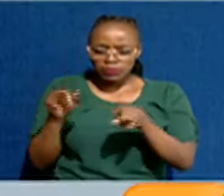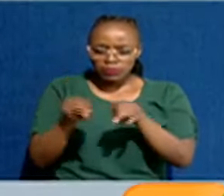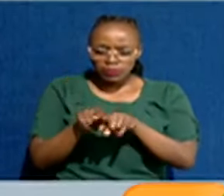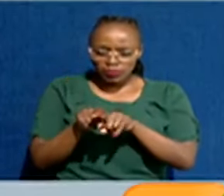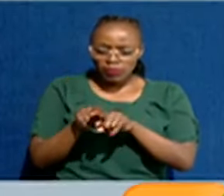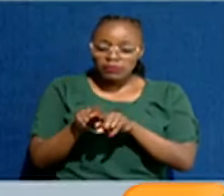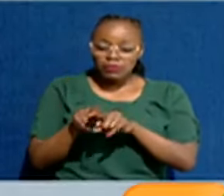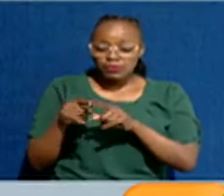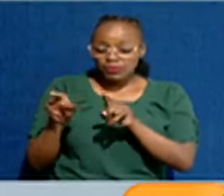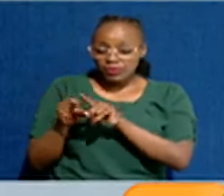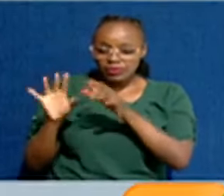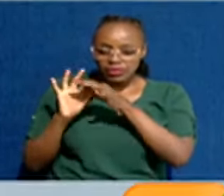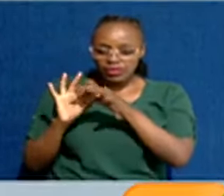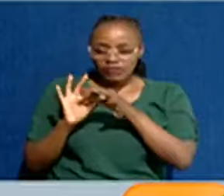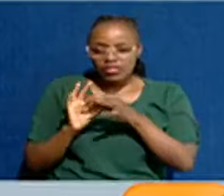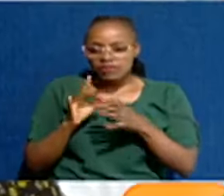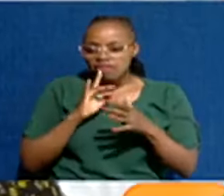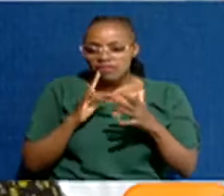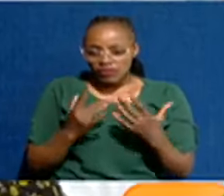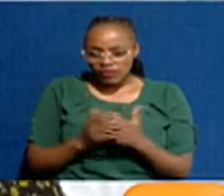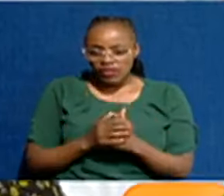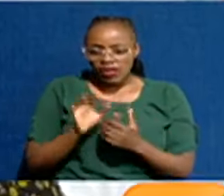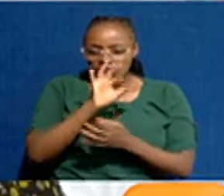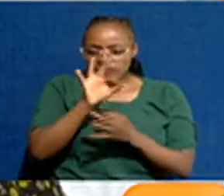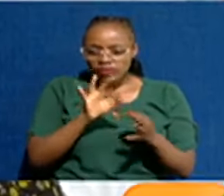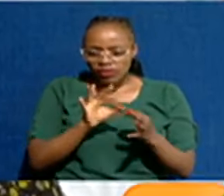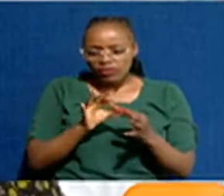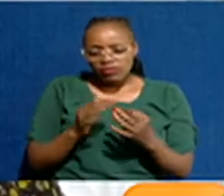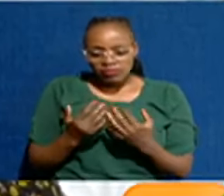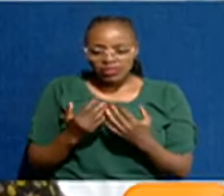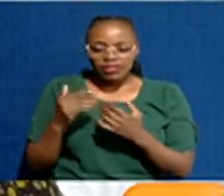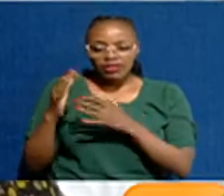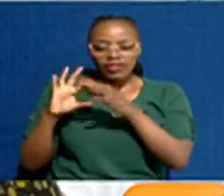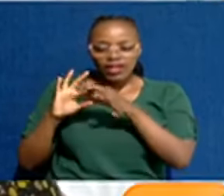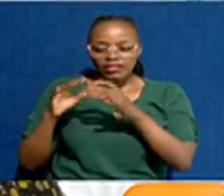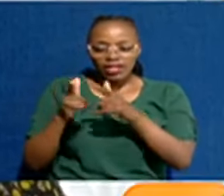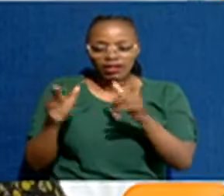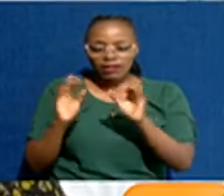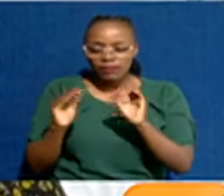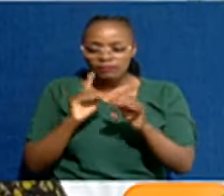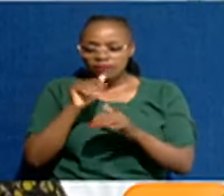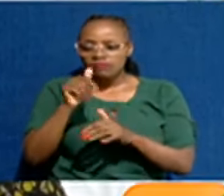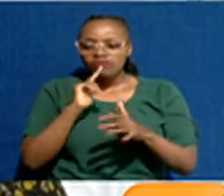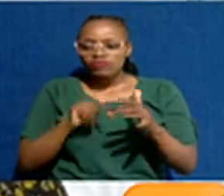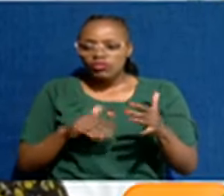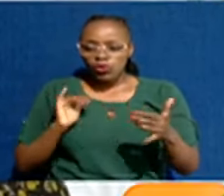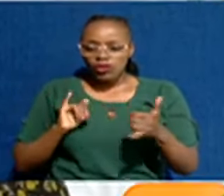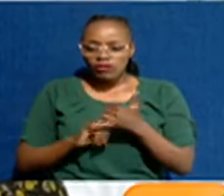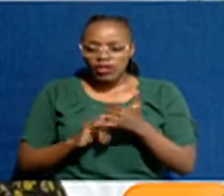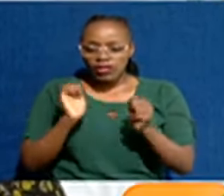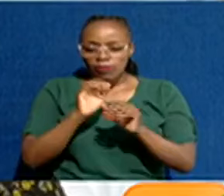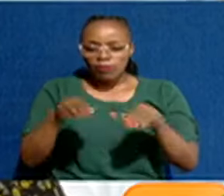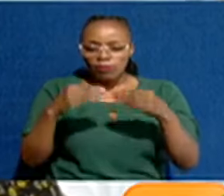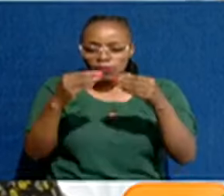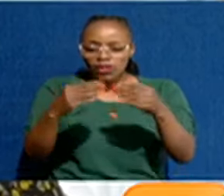kwenda kutoa damu ni kama wanaisema mila fulani haikubaliani. Wengine wanasema wanawake hawaezi toa